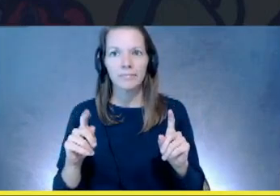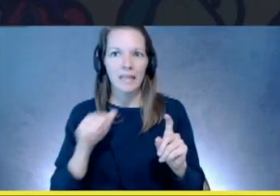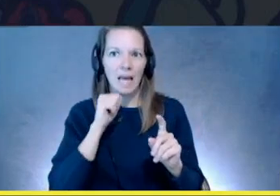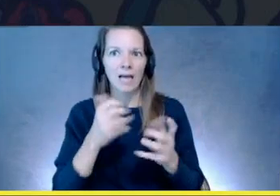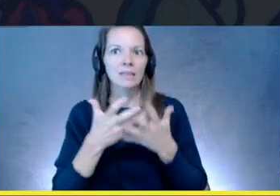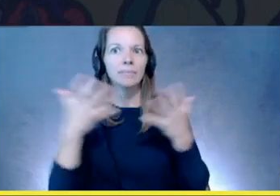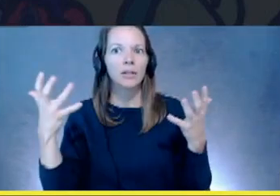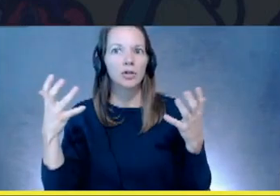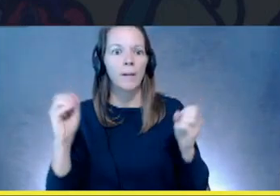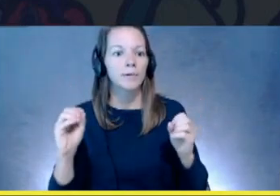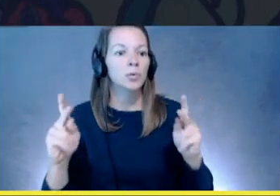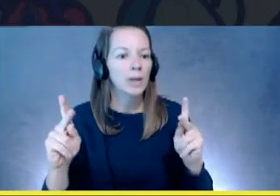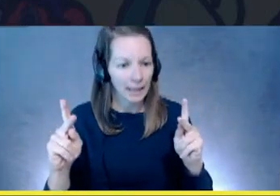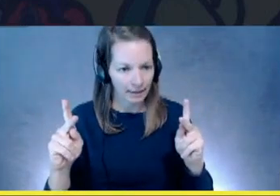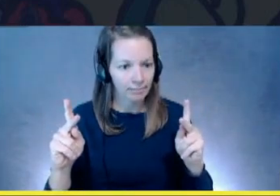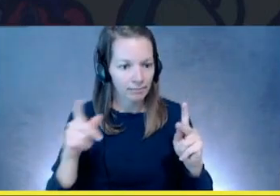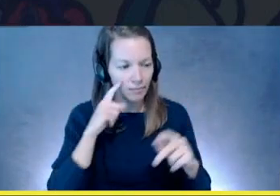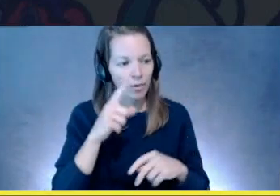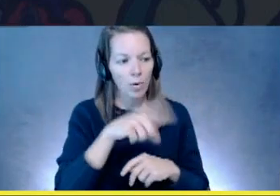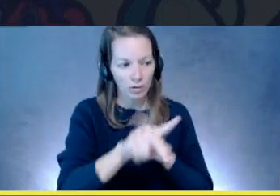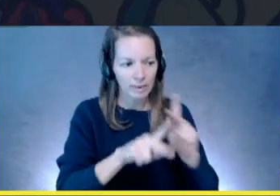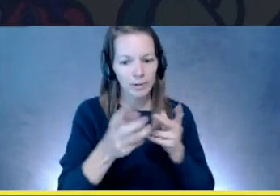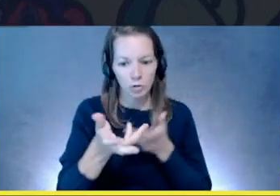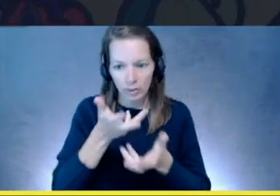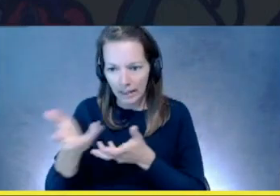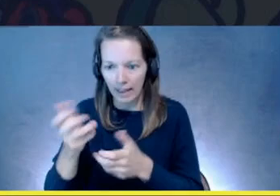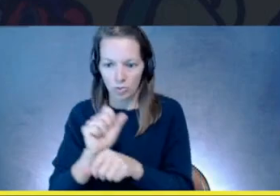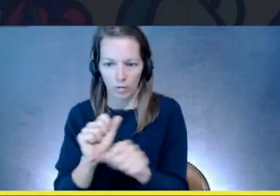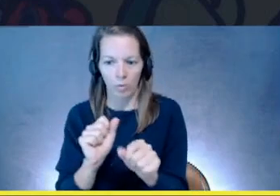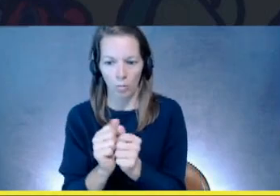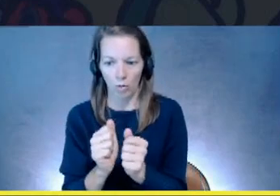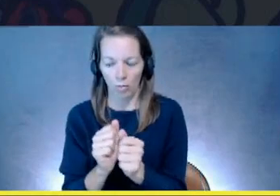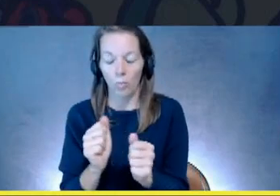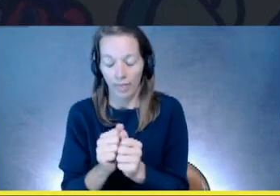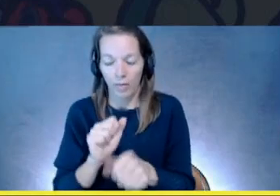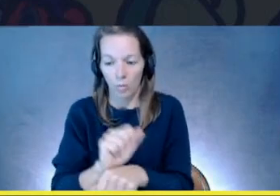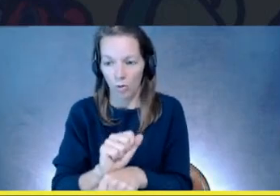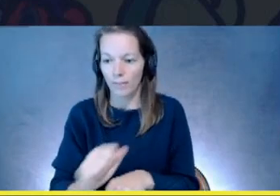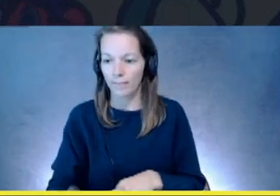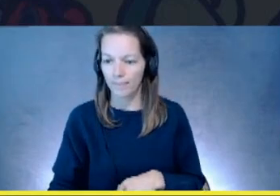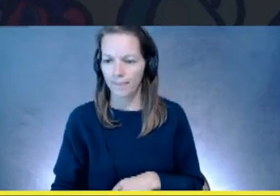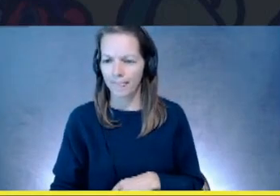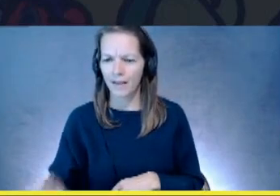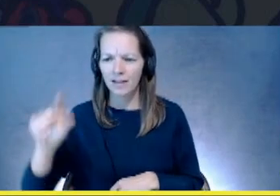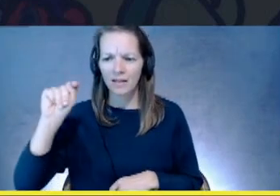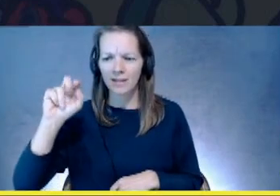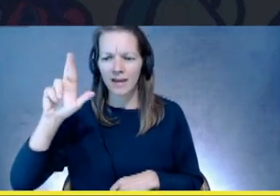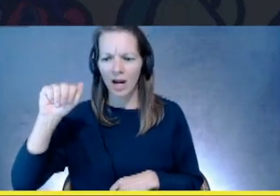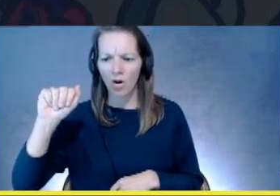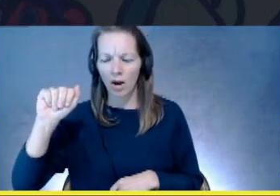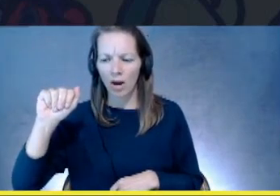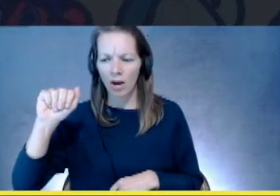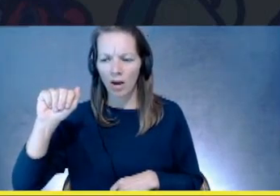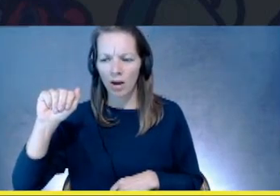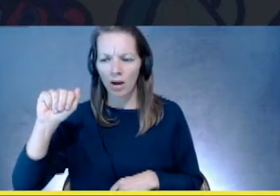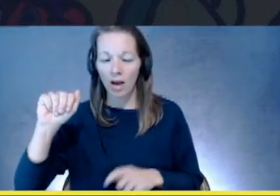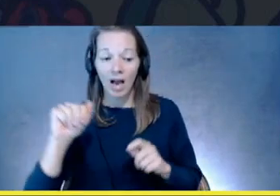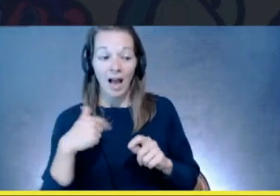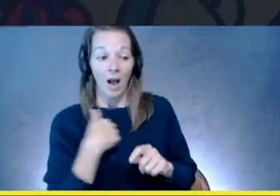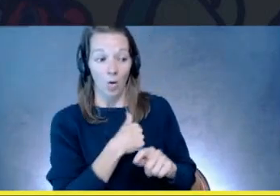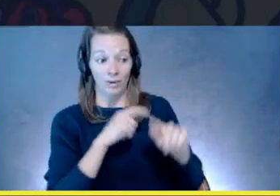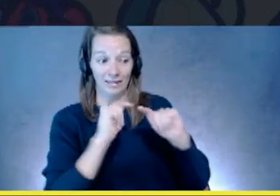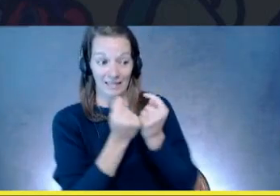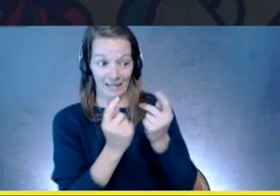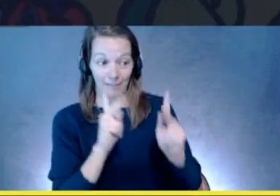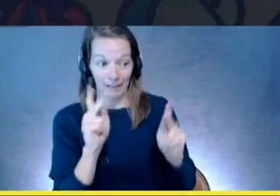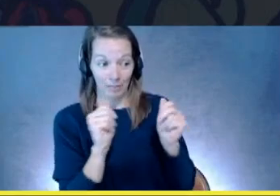teams to engage in the work. Okay. I would just add that our team also has people with disabilities,